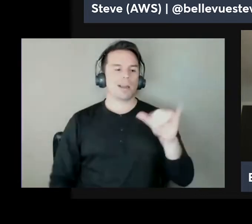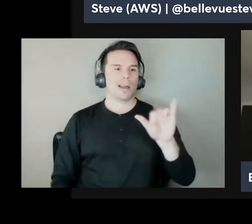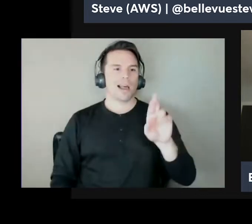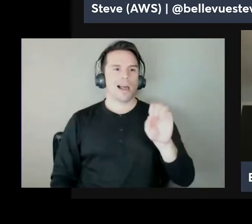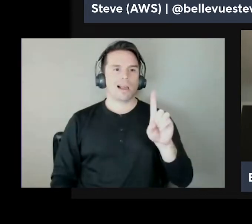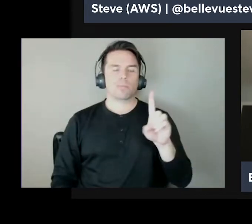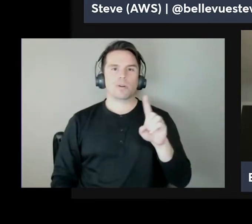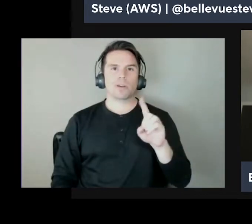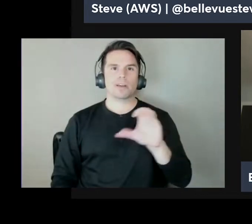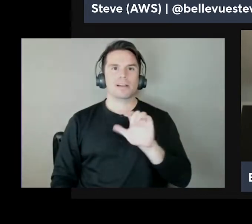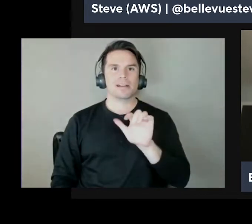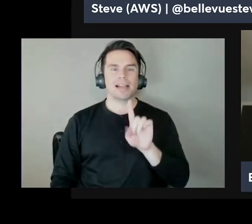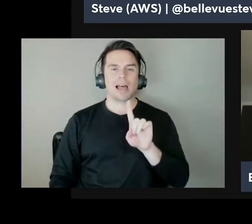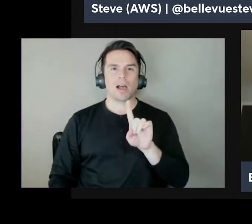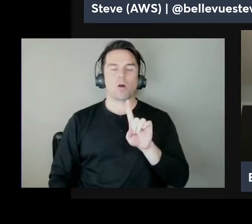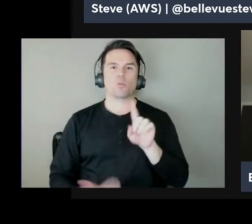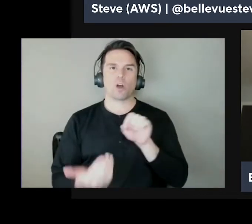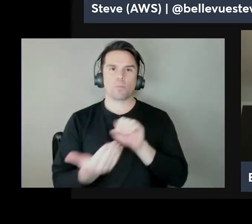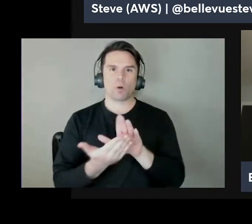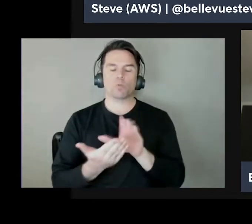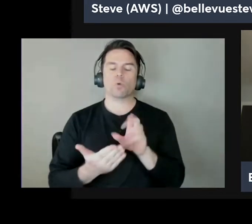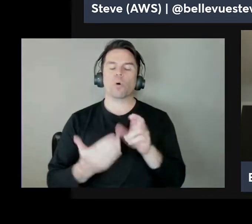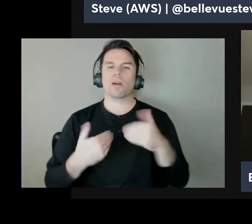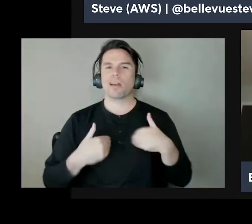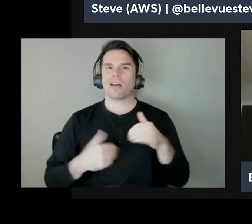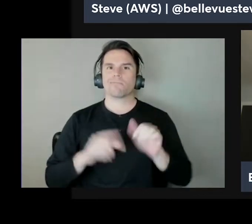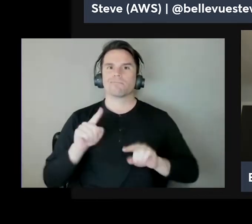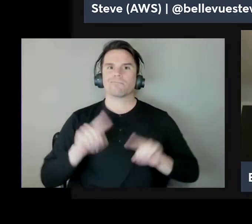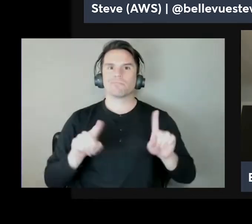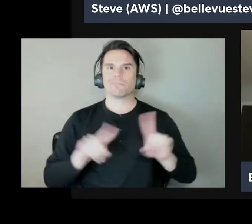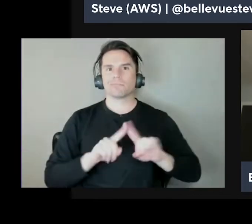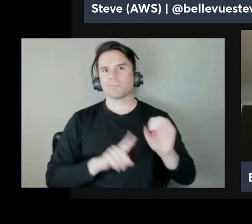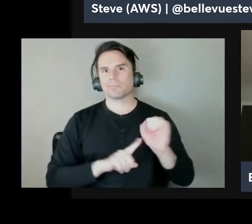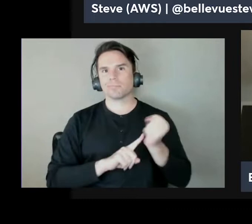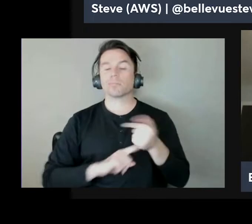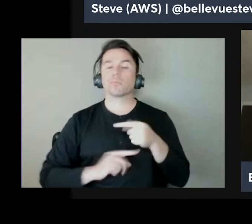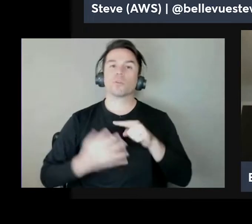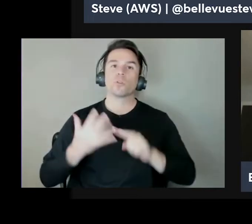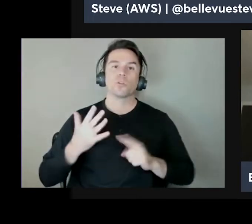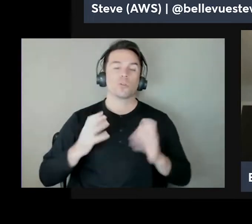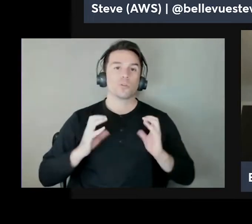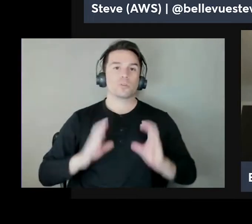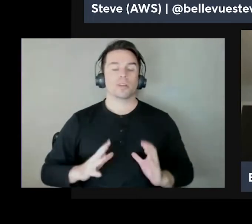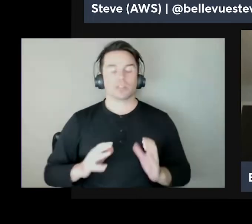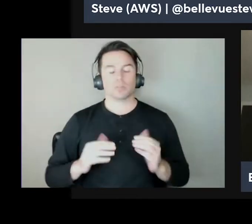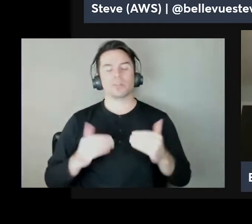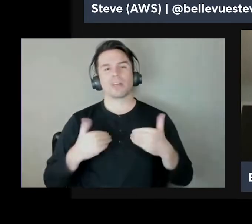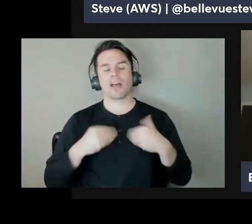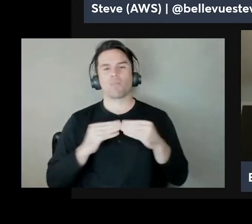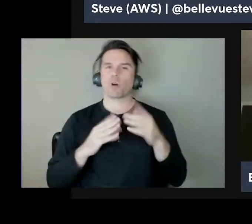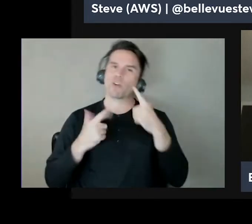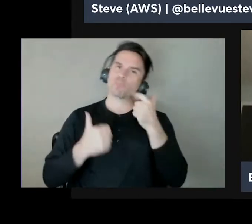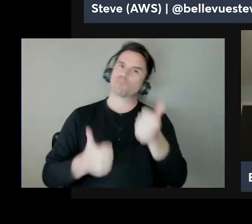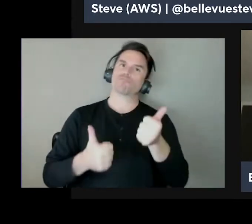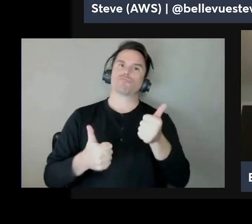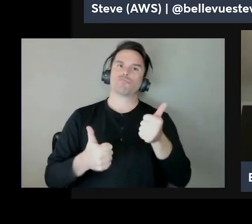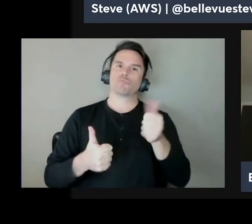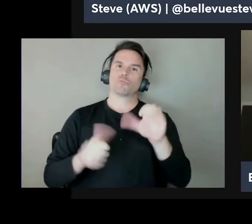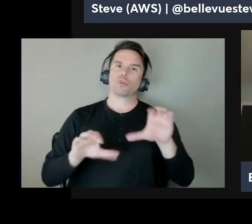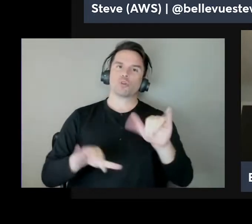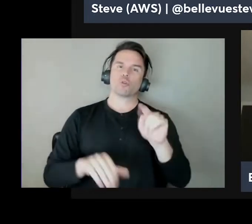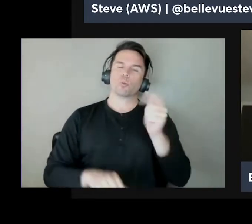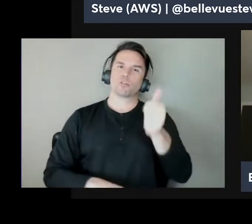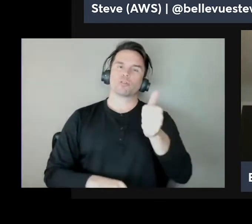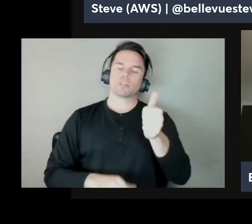some on-premises standard restrictions. Now, those customers tend to take a do-it-yourself approach where they try to run their machine learning